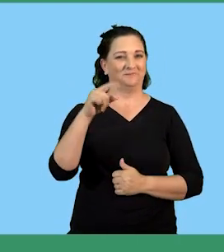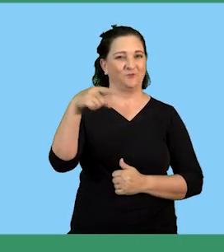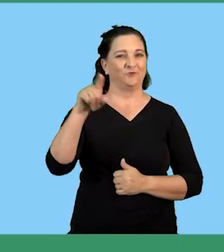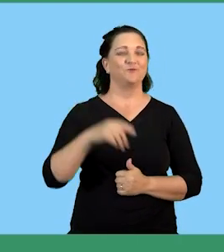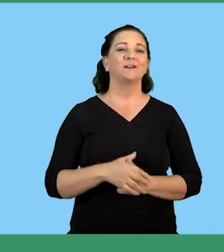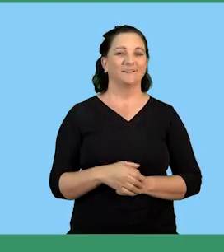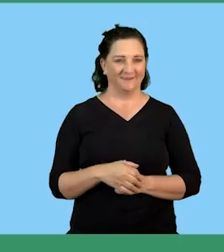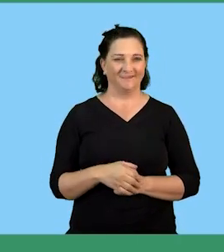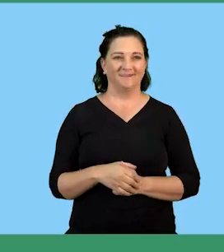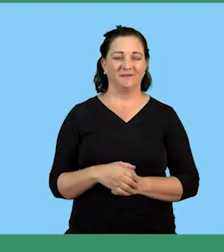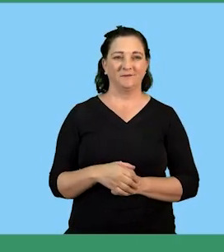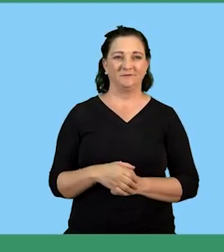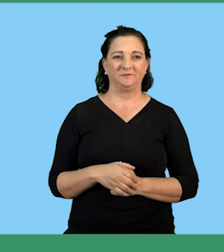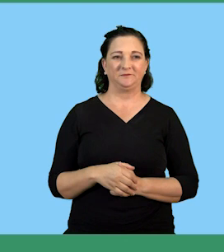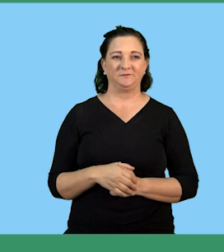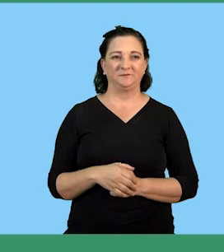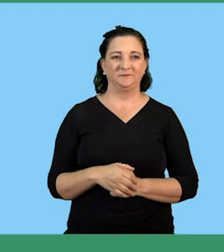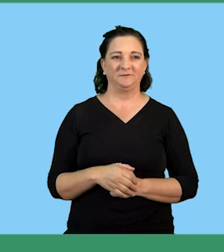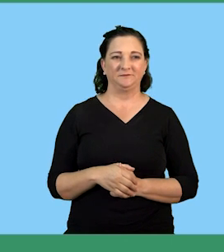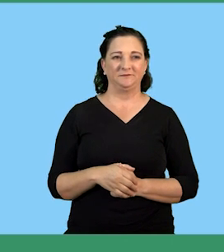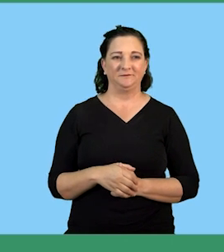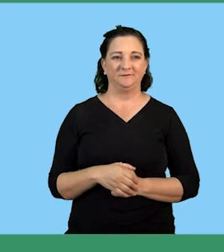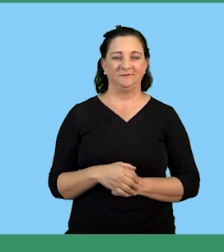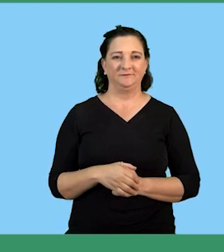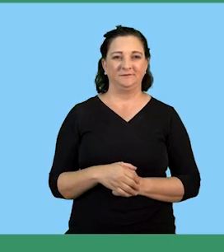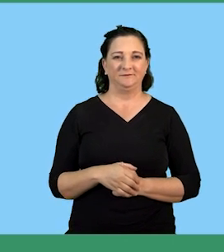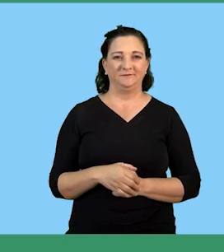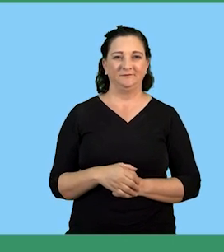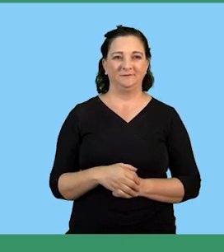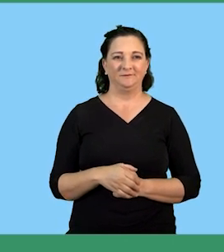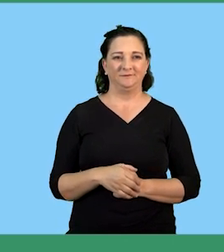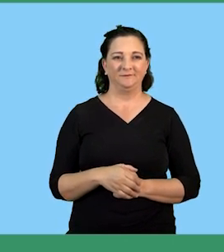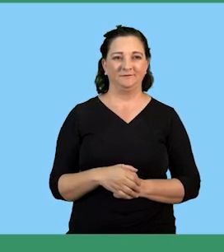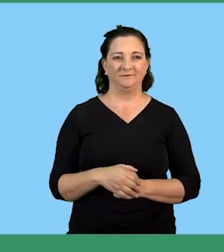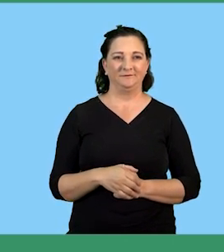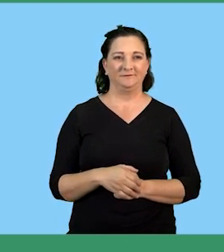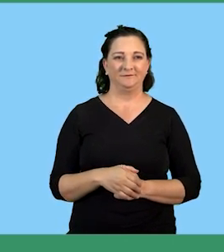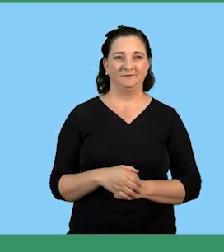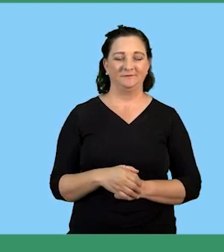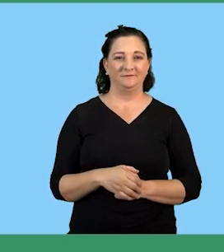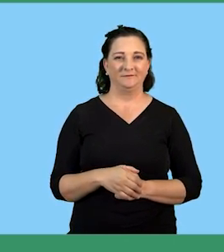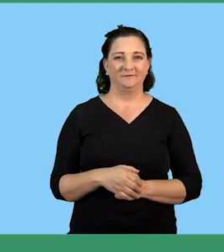That's correct. A device that takes videos. We've got our answer, which is what? It's an